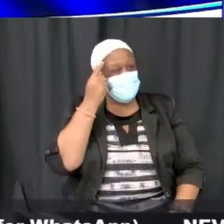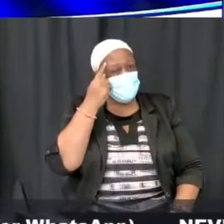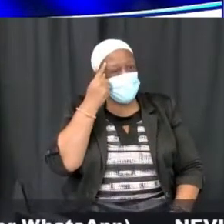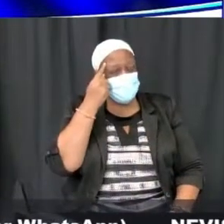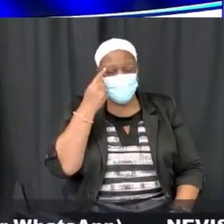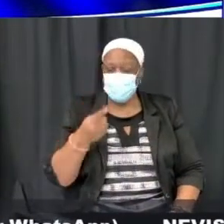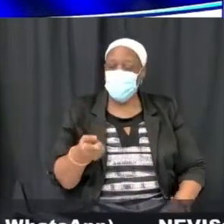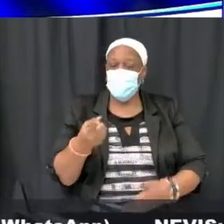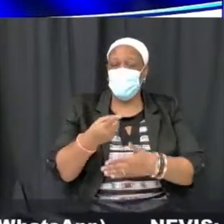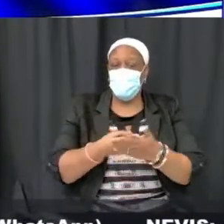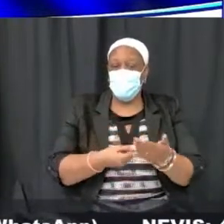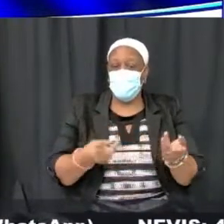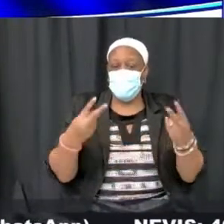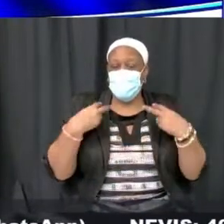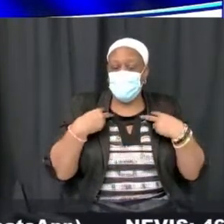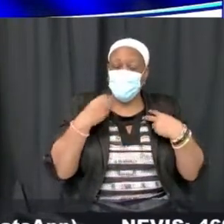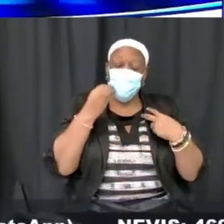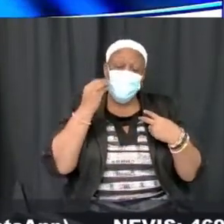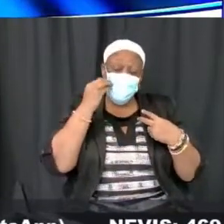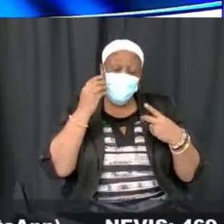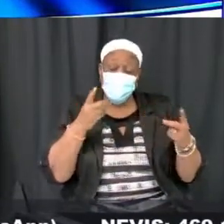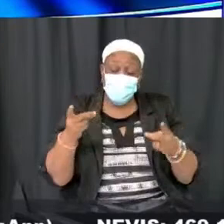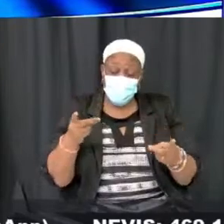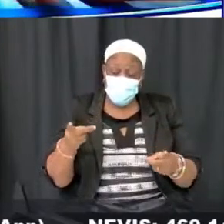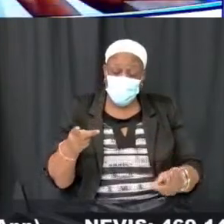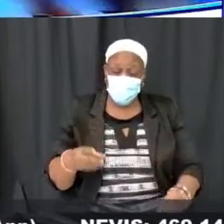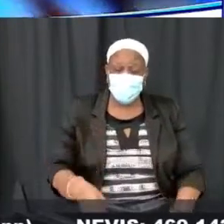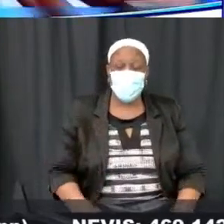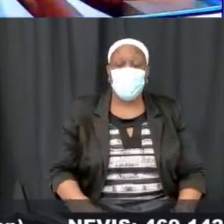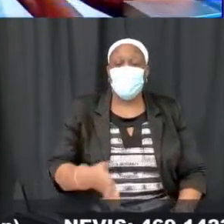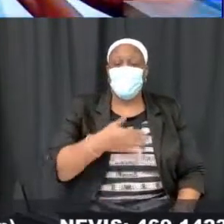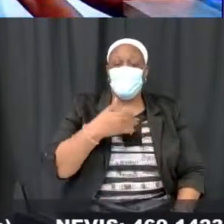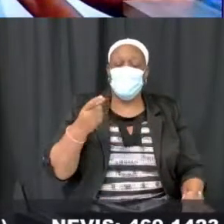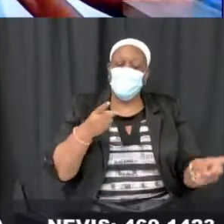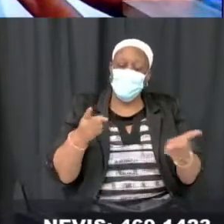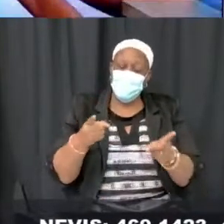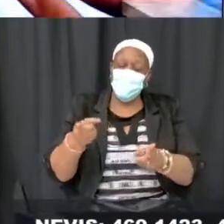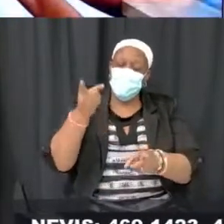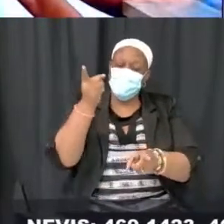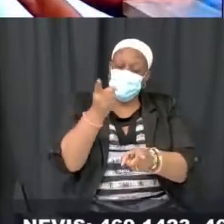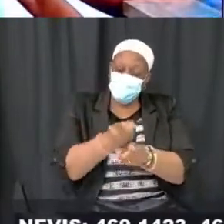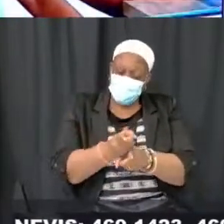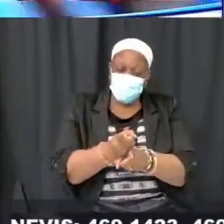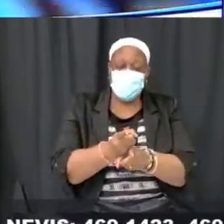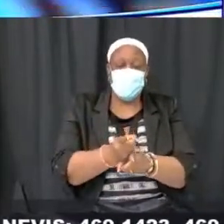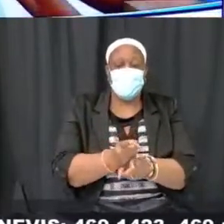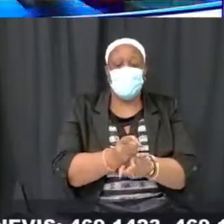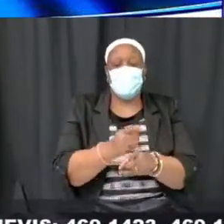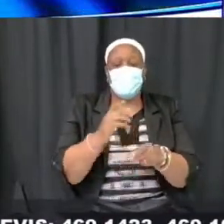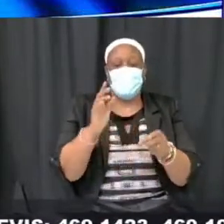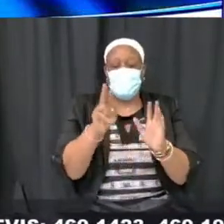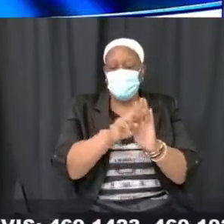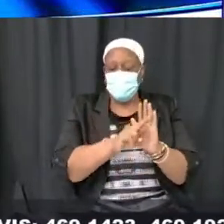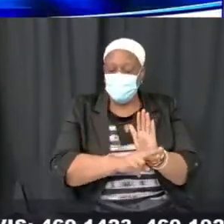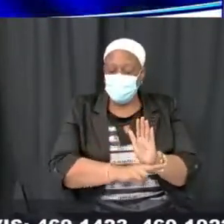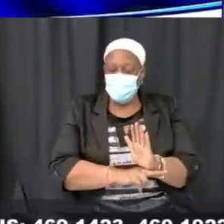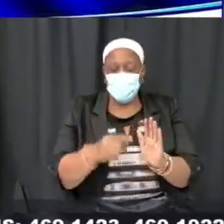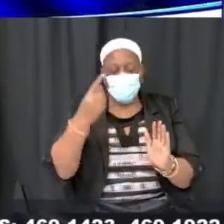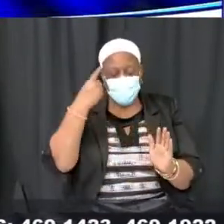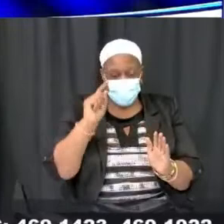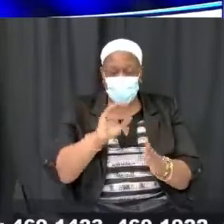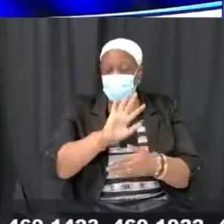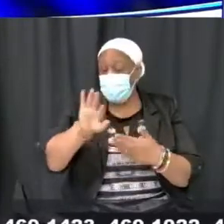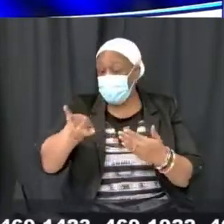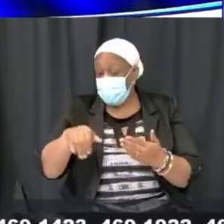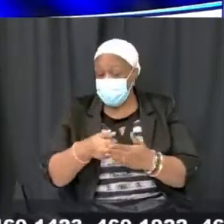left home to do and to strictly adhere to the COVID-19 prevention and control measures at all times as we